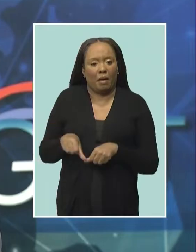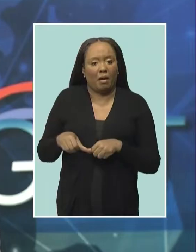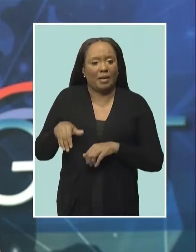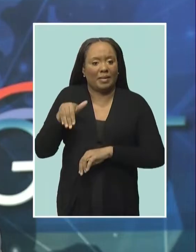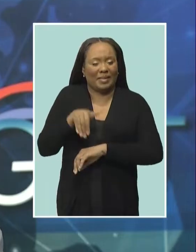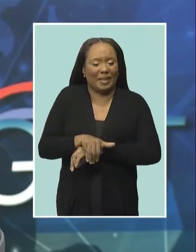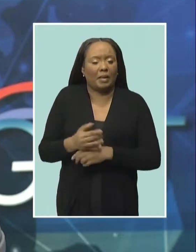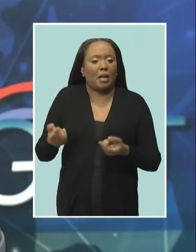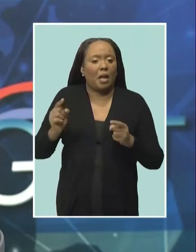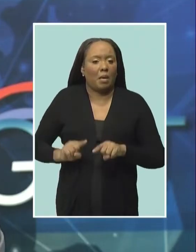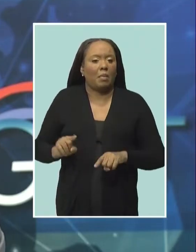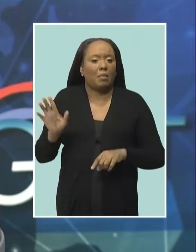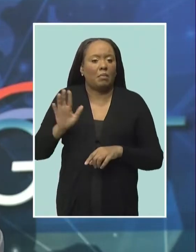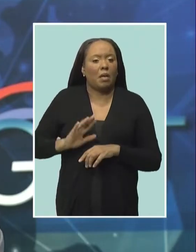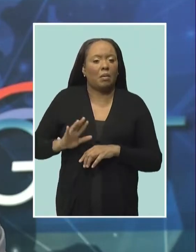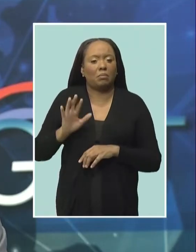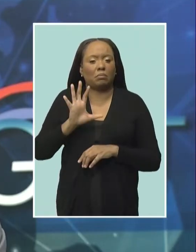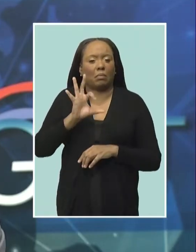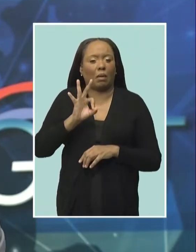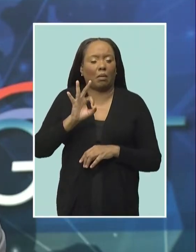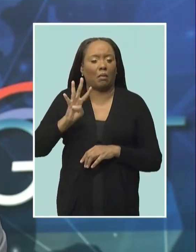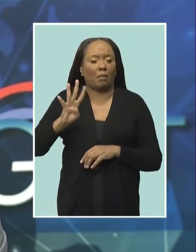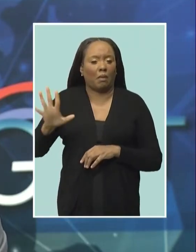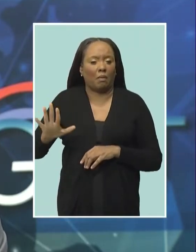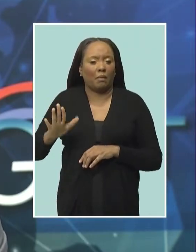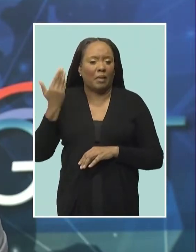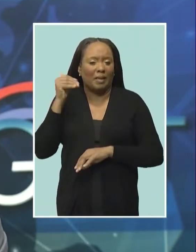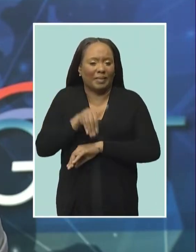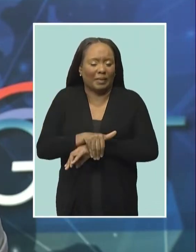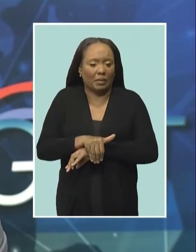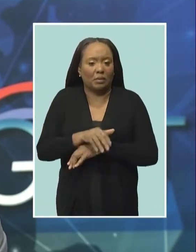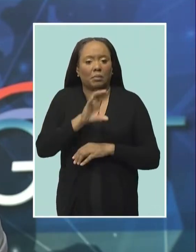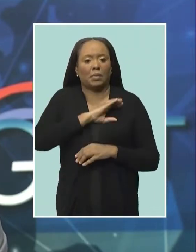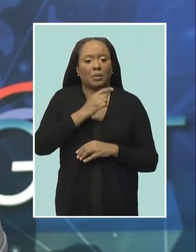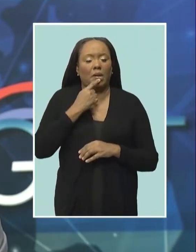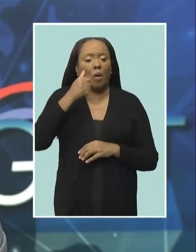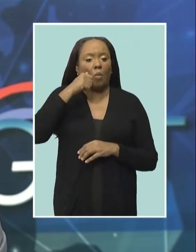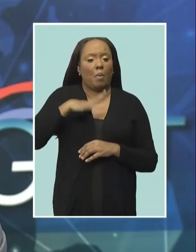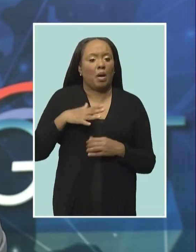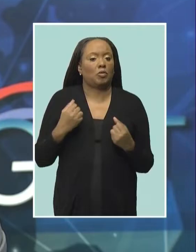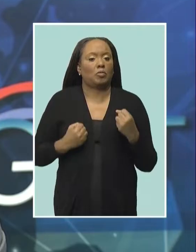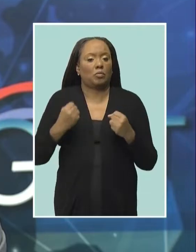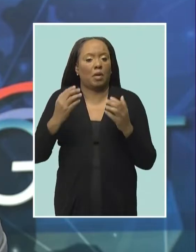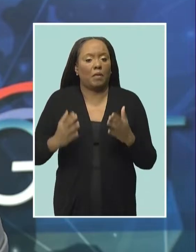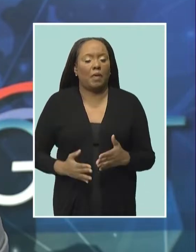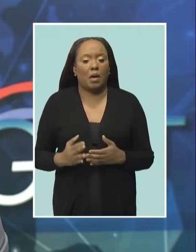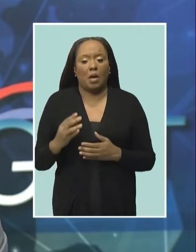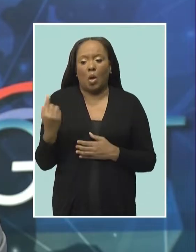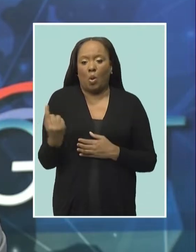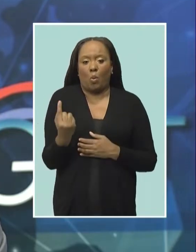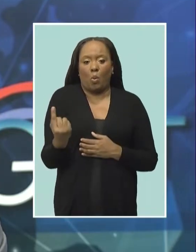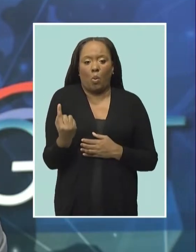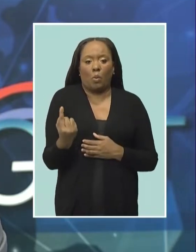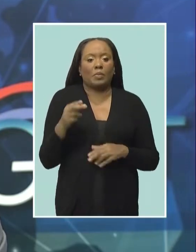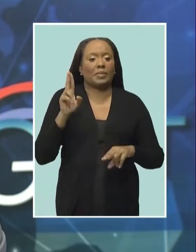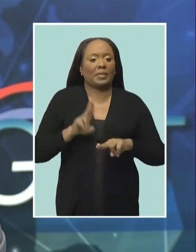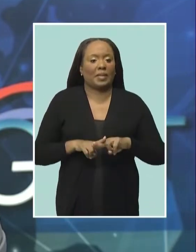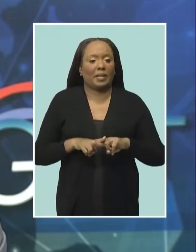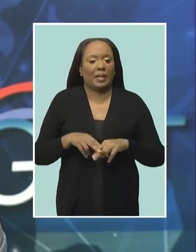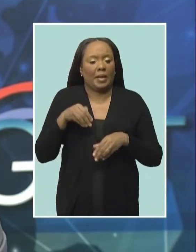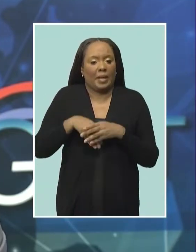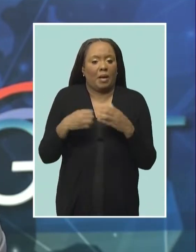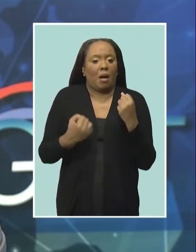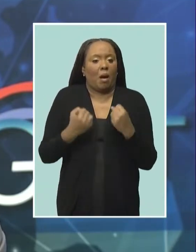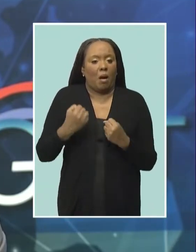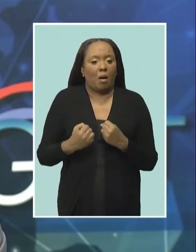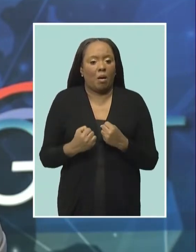place around 9:45. Police in a statement reveal a female driver who was alone at the time was sitting in her parked